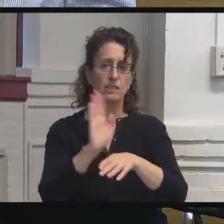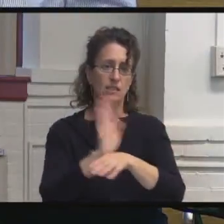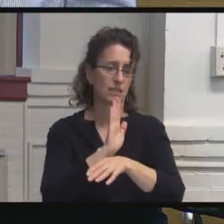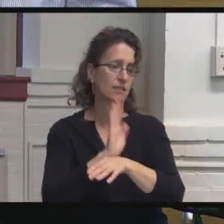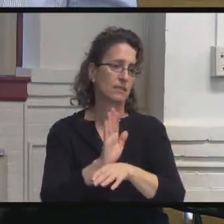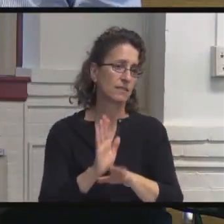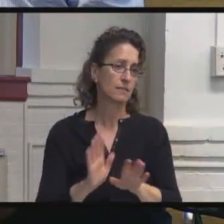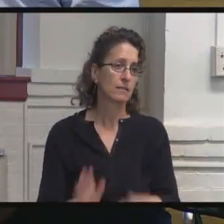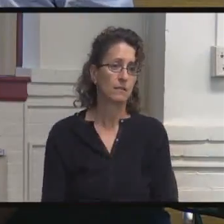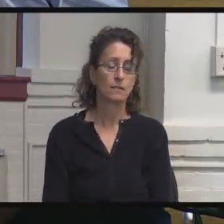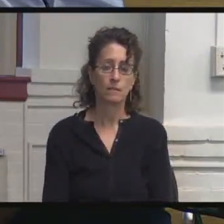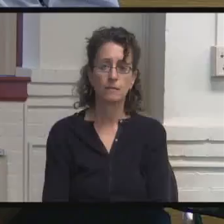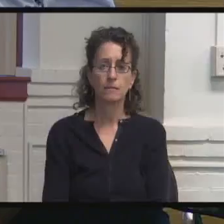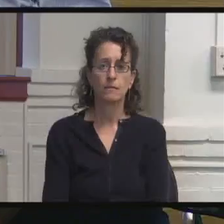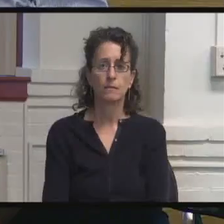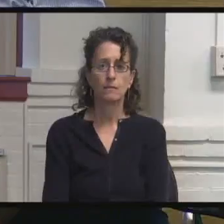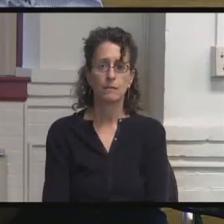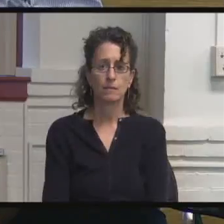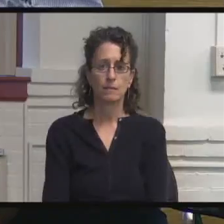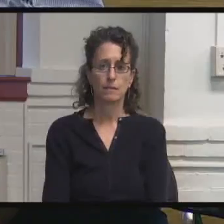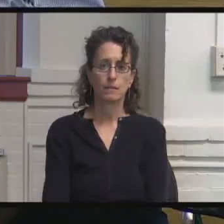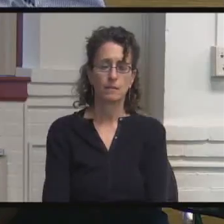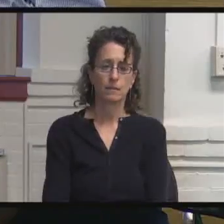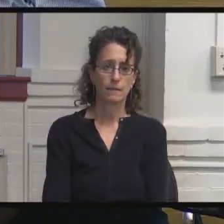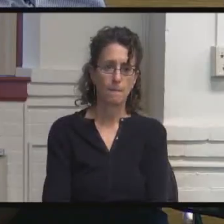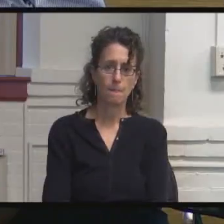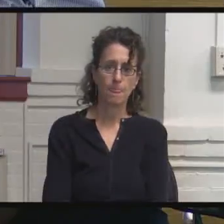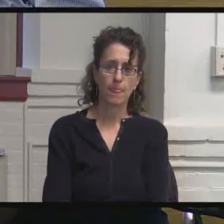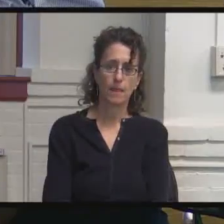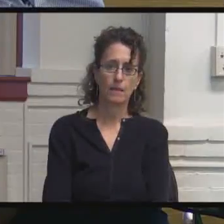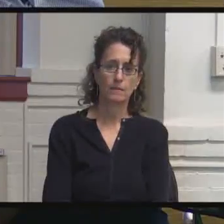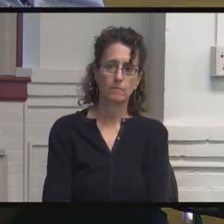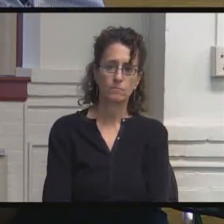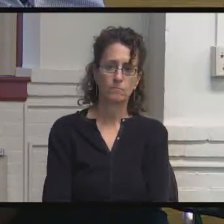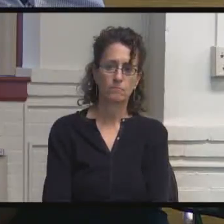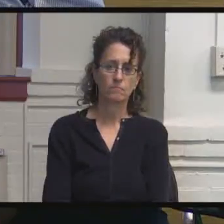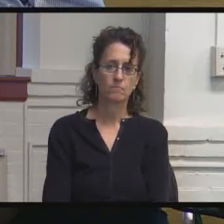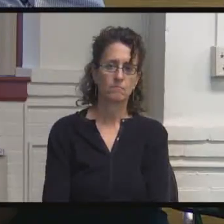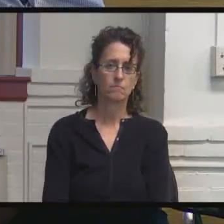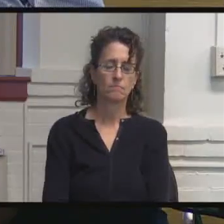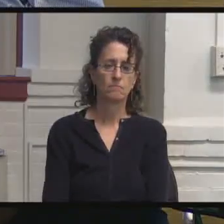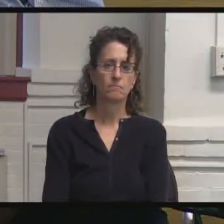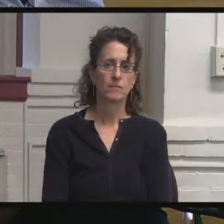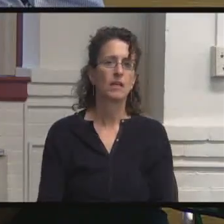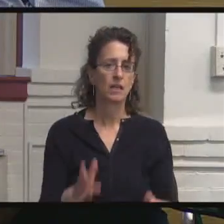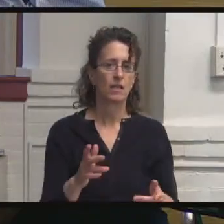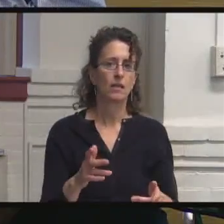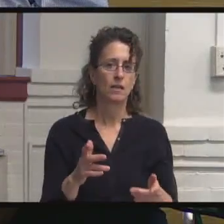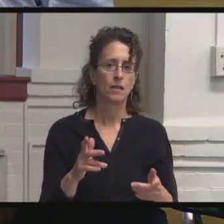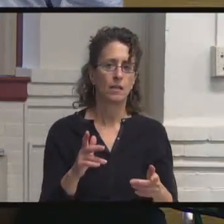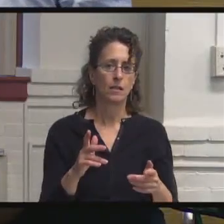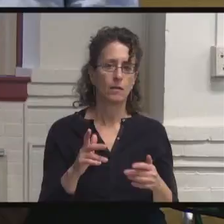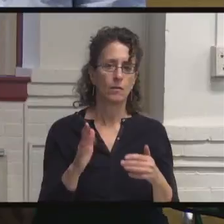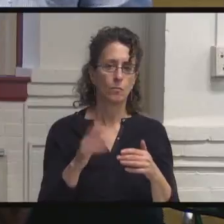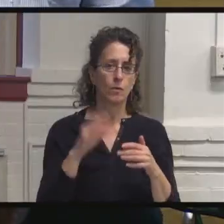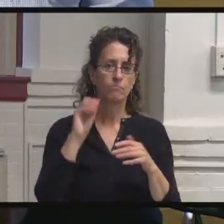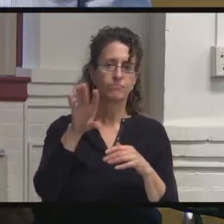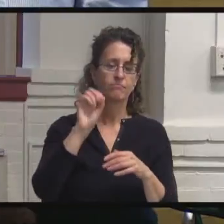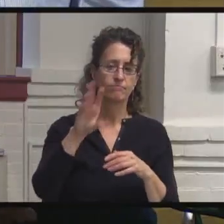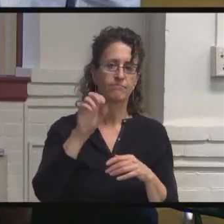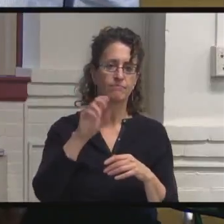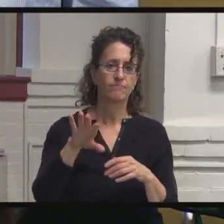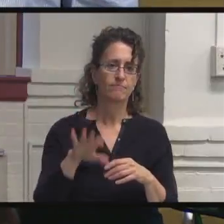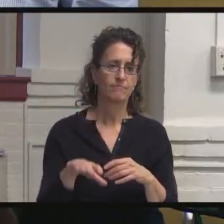projects to discuss tonight. So do you want it just on if the? If you could just put it on play, and I'll just like that. Yeah, see, David,